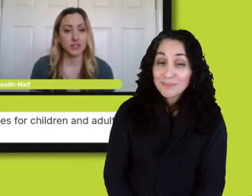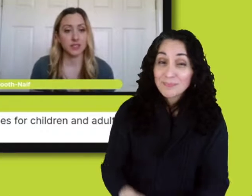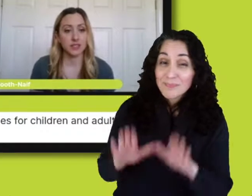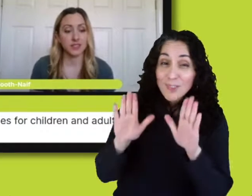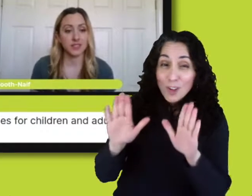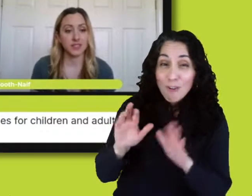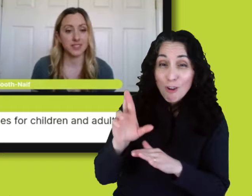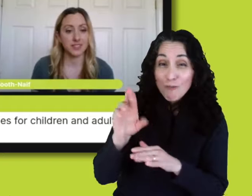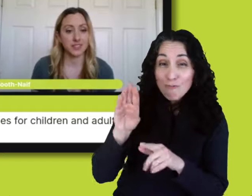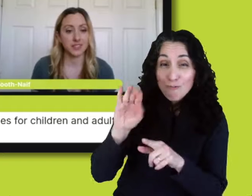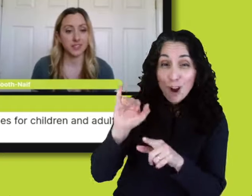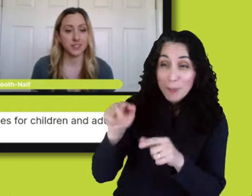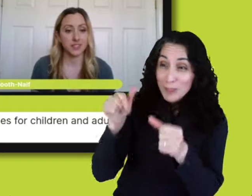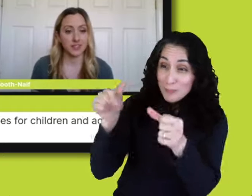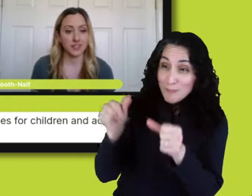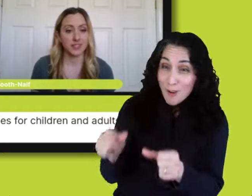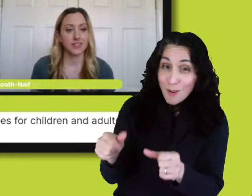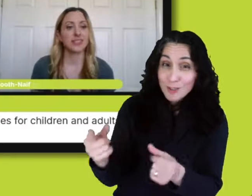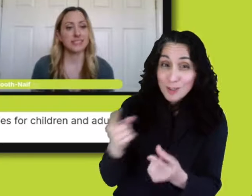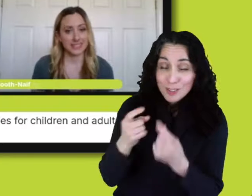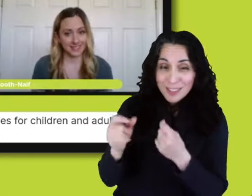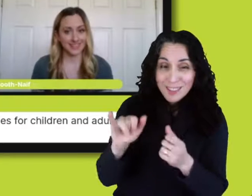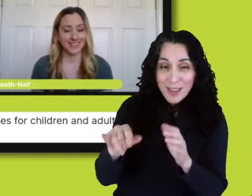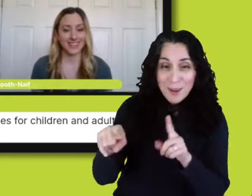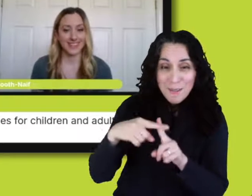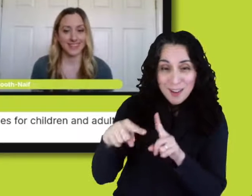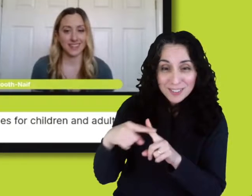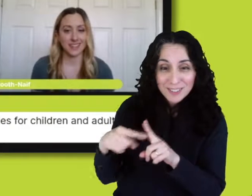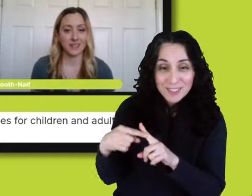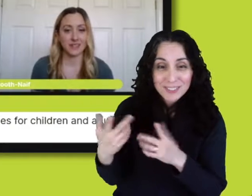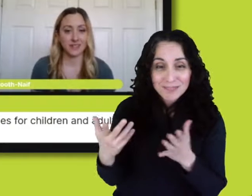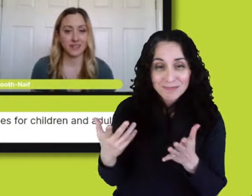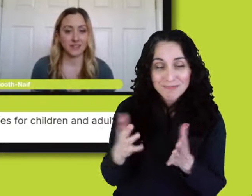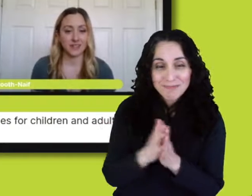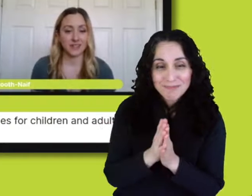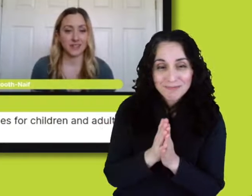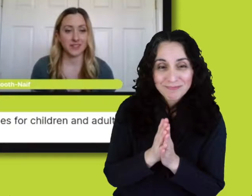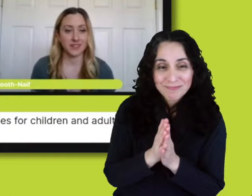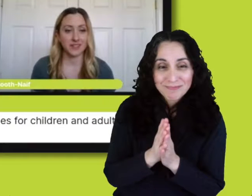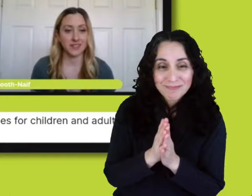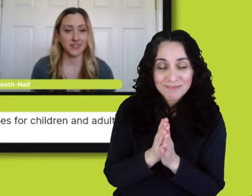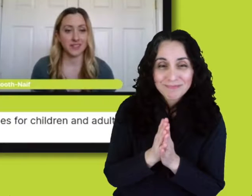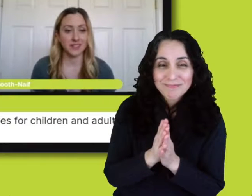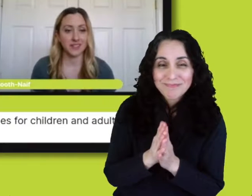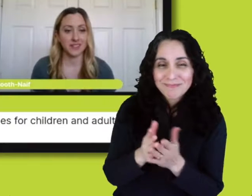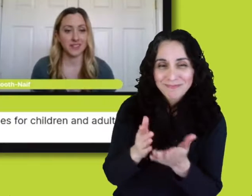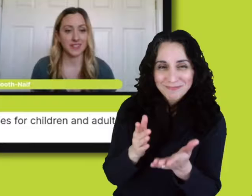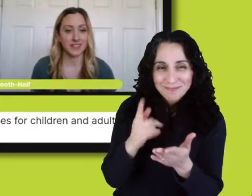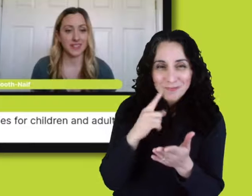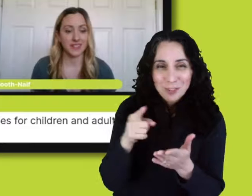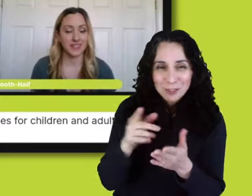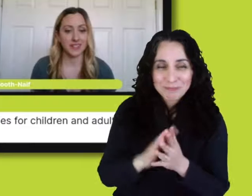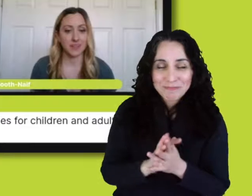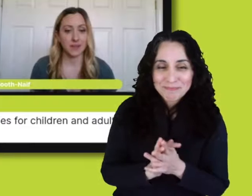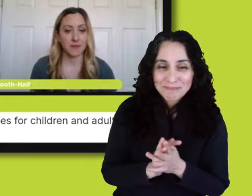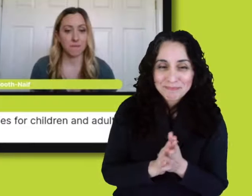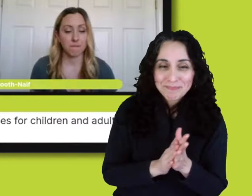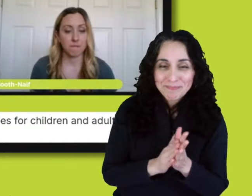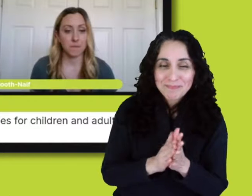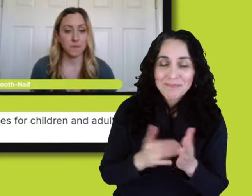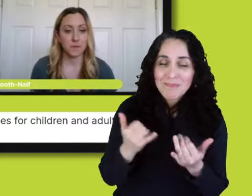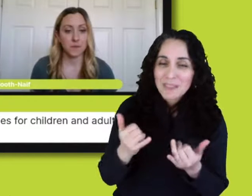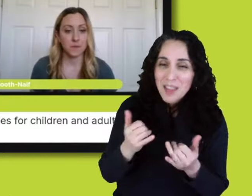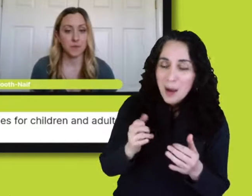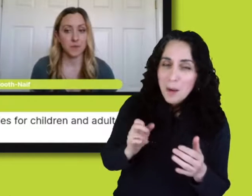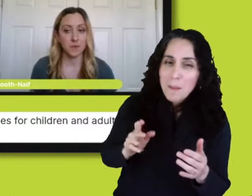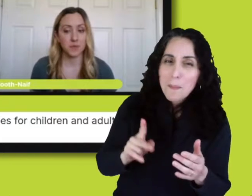Robin. Thank you so much for that positivity, Caroline. That is for you. I'm gonna circle back